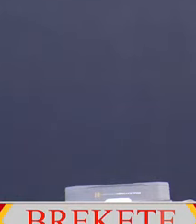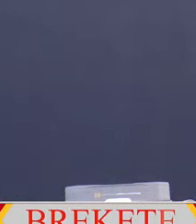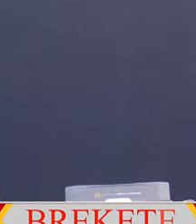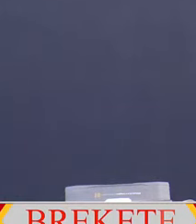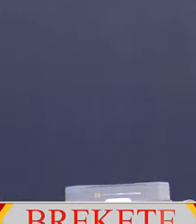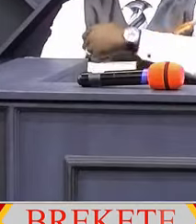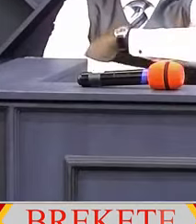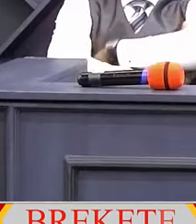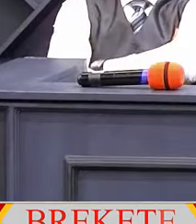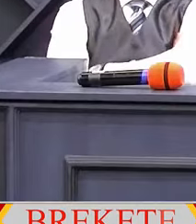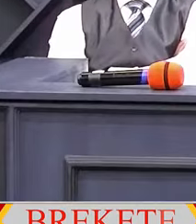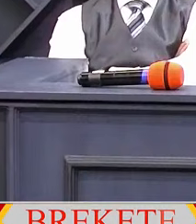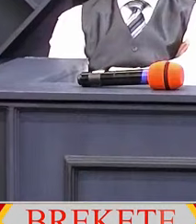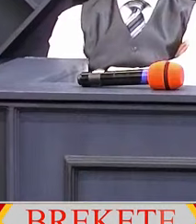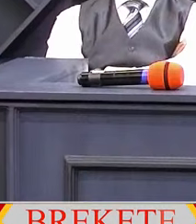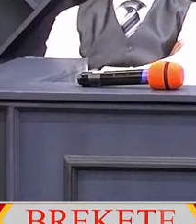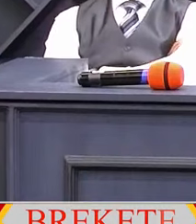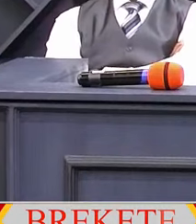Belembe.